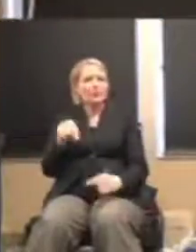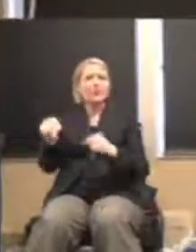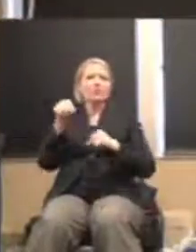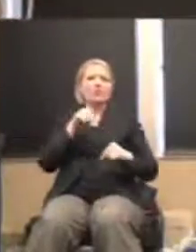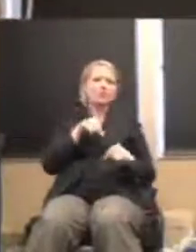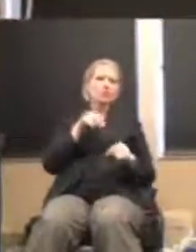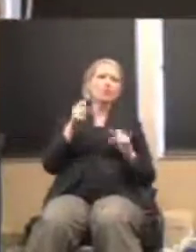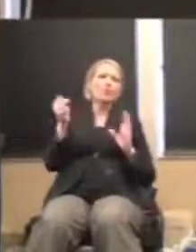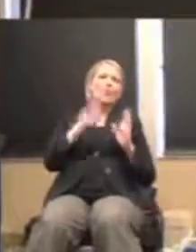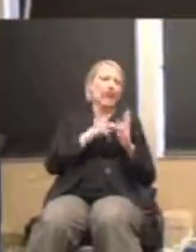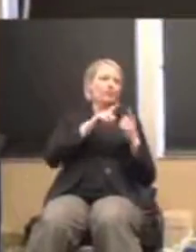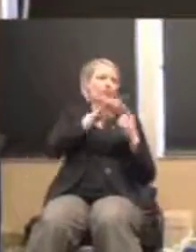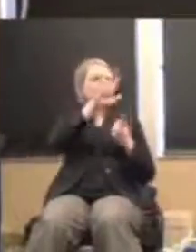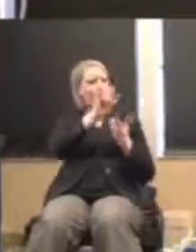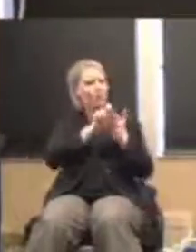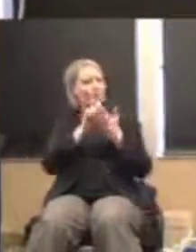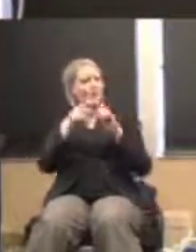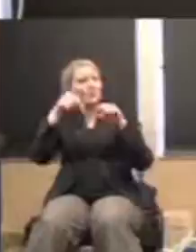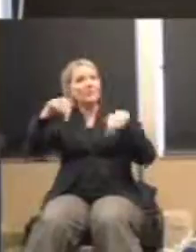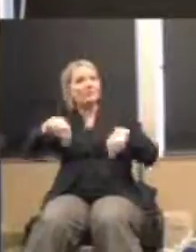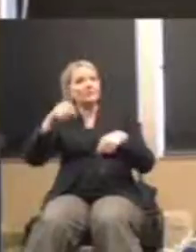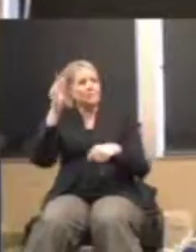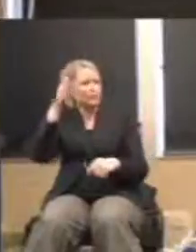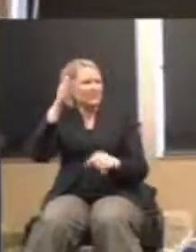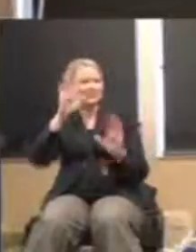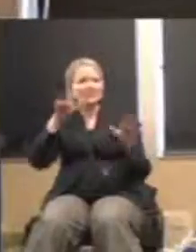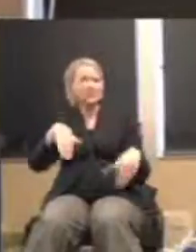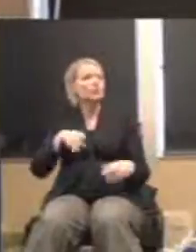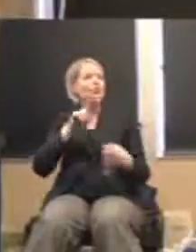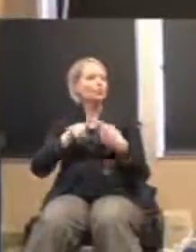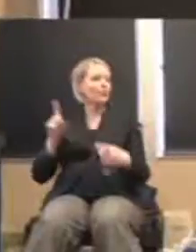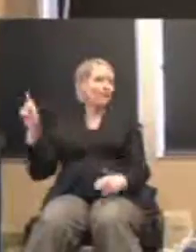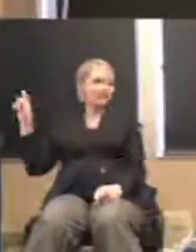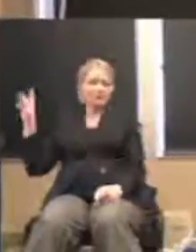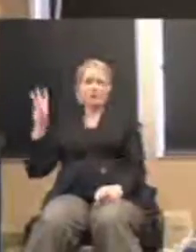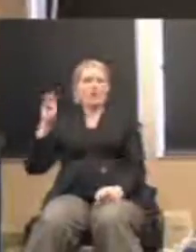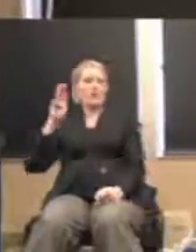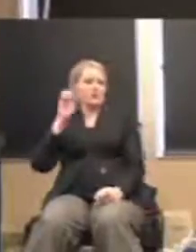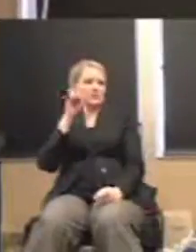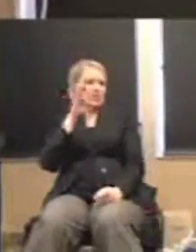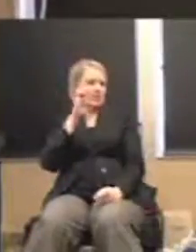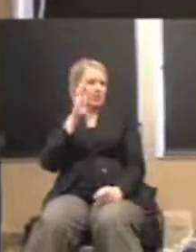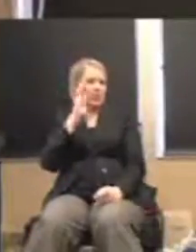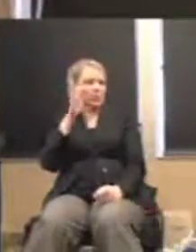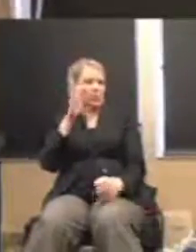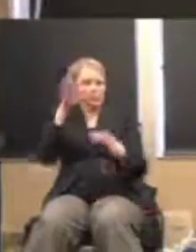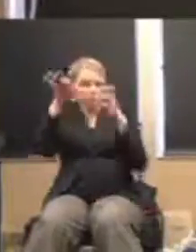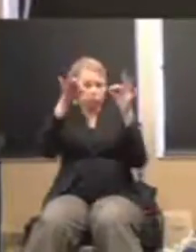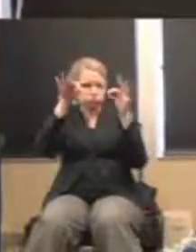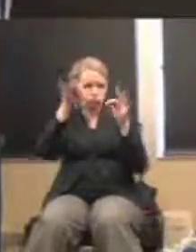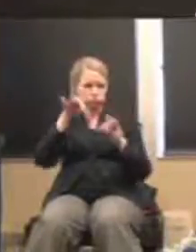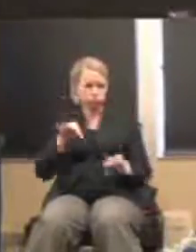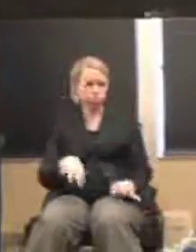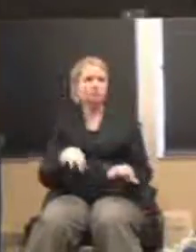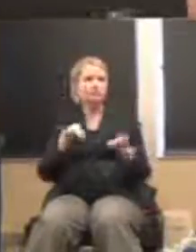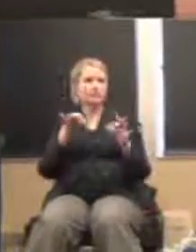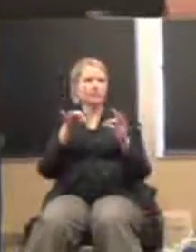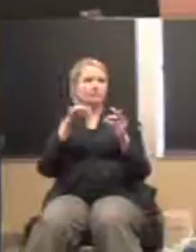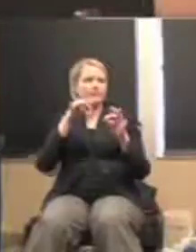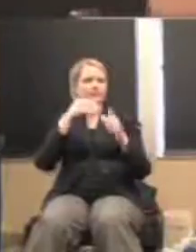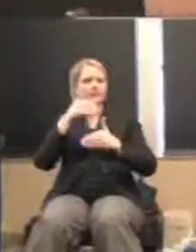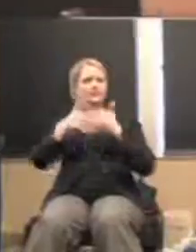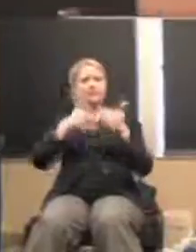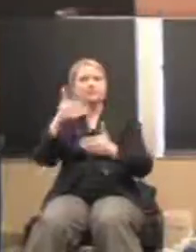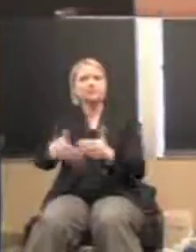your notes from this presentation. Go back to this website and it's going to spell it out for you step by